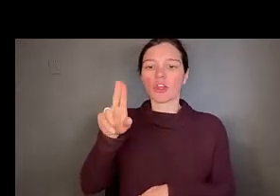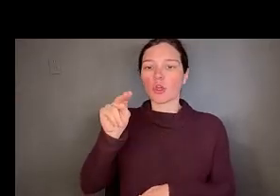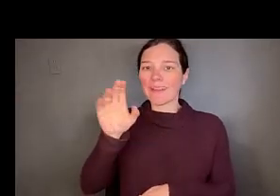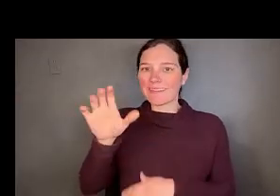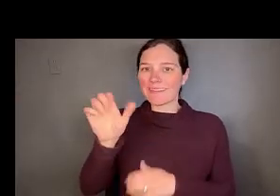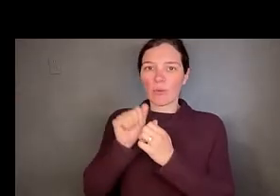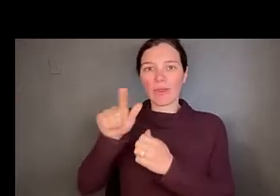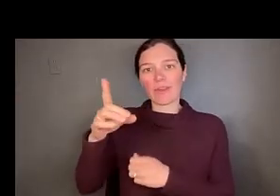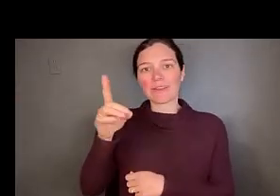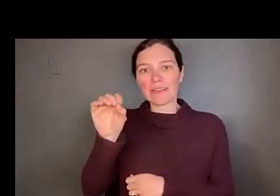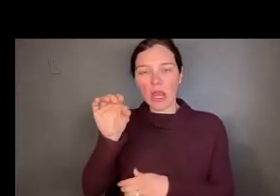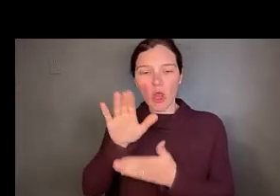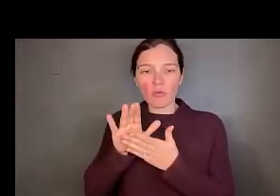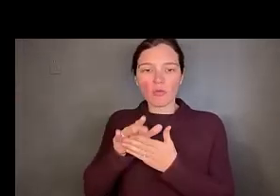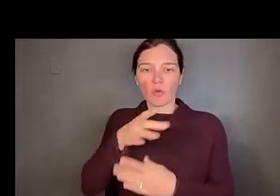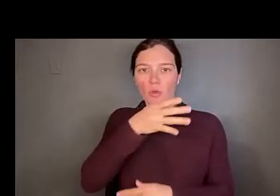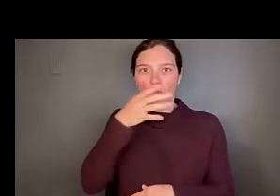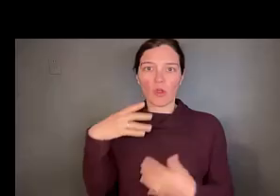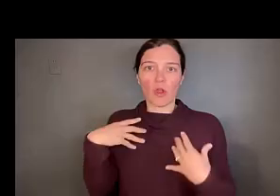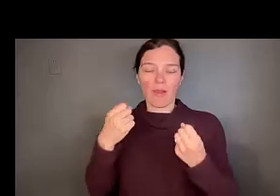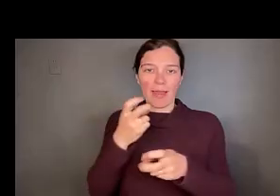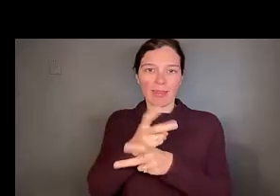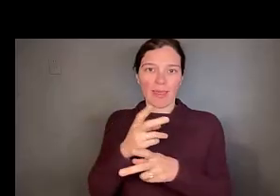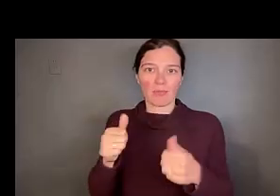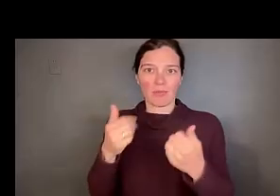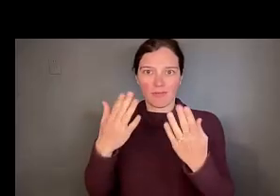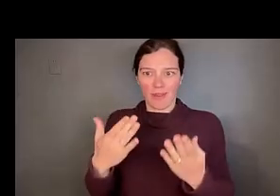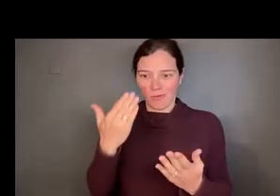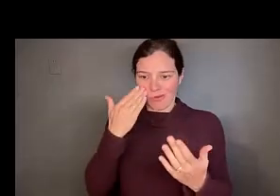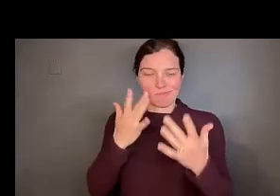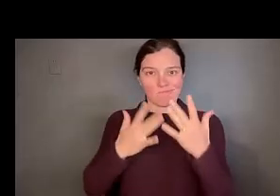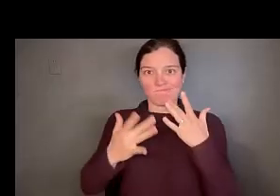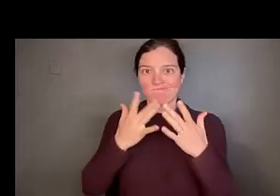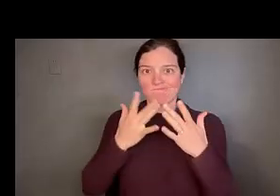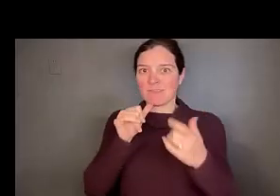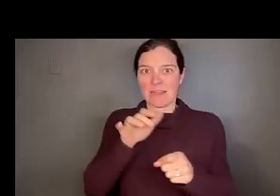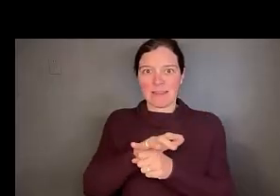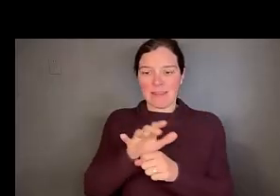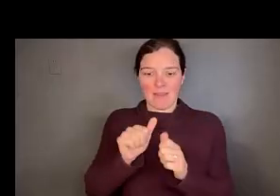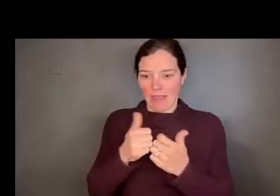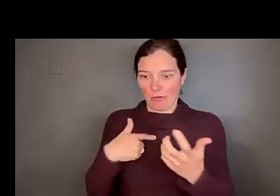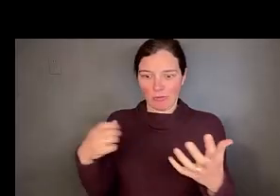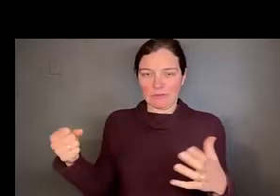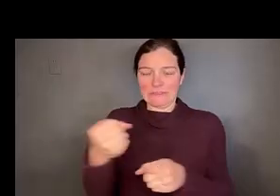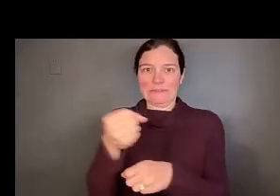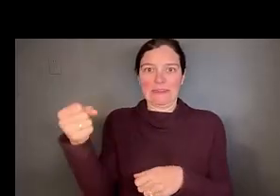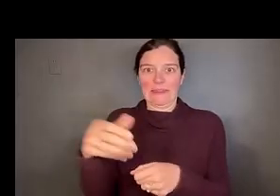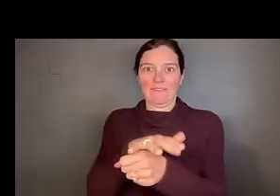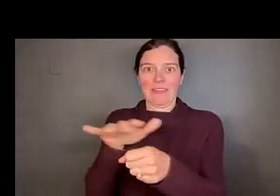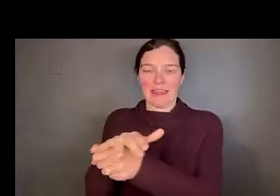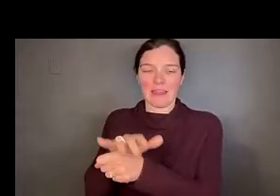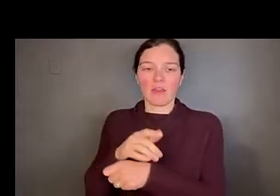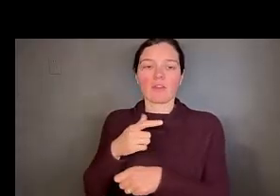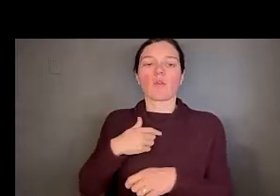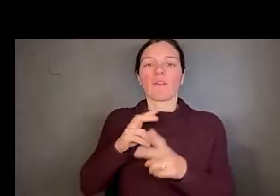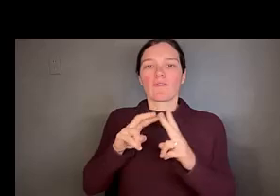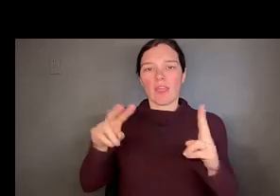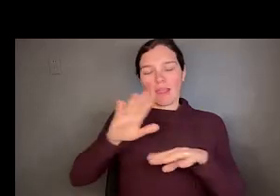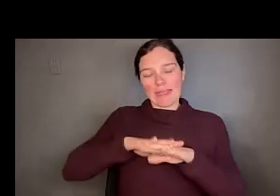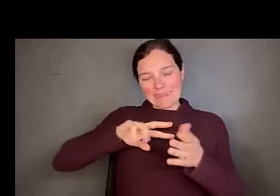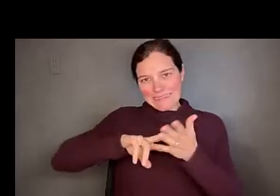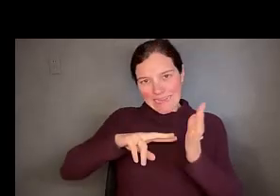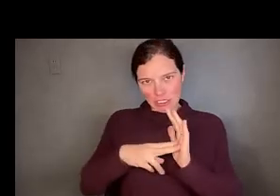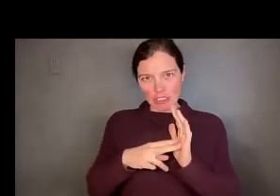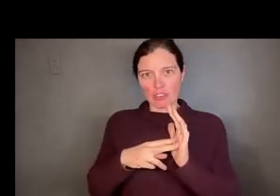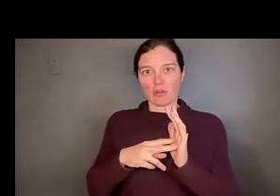We know rural healthcare providers, there's a shortage, and how can we help there? So we've really been, I think, very intentional to Rob's